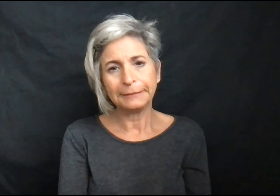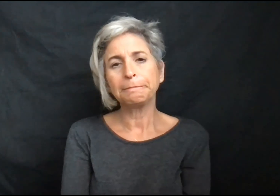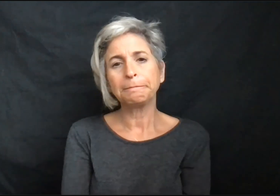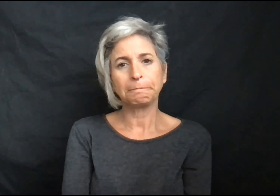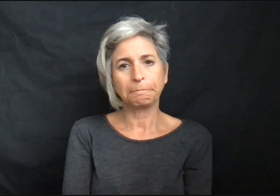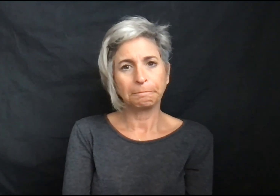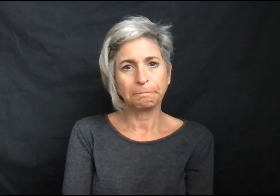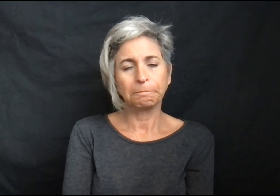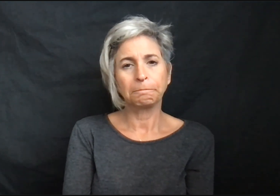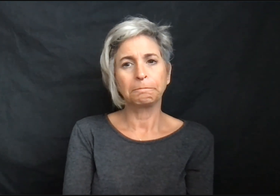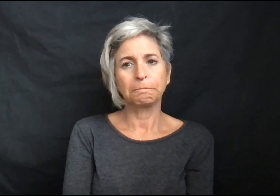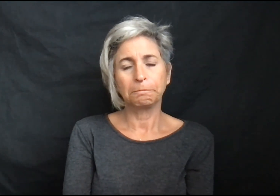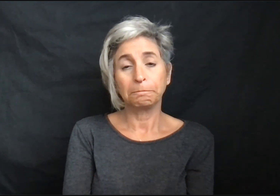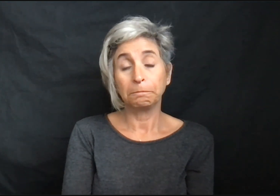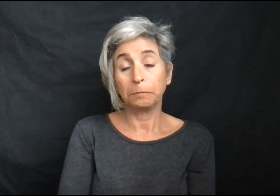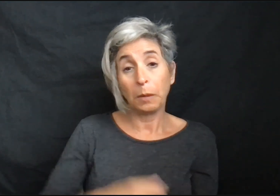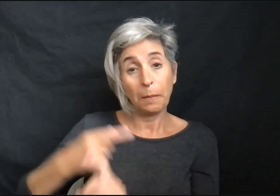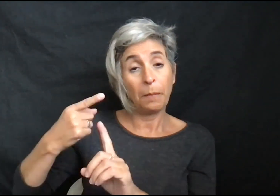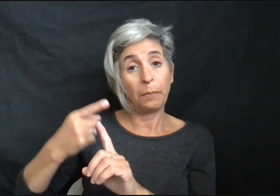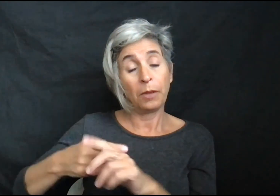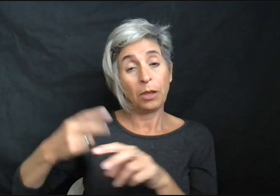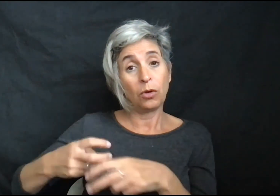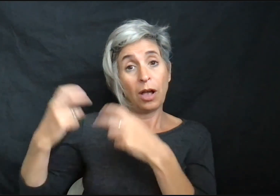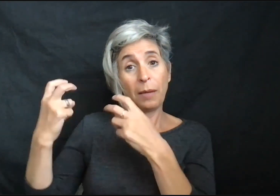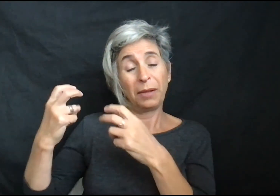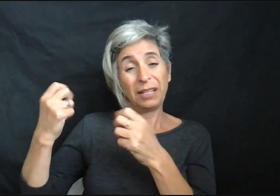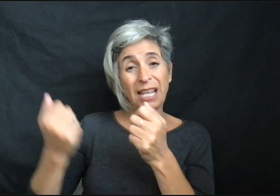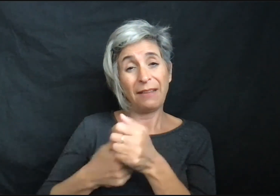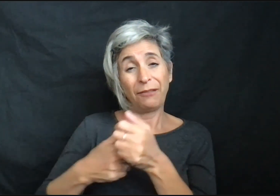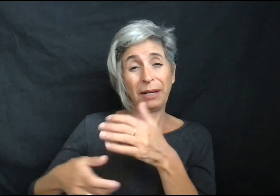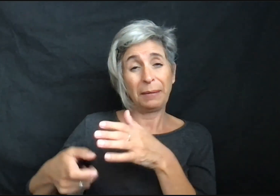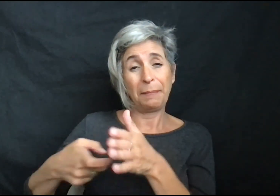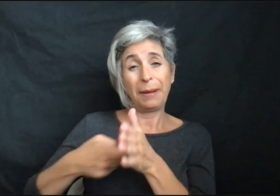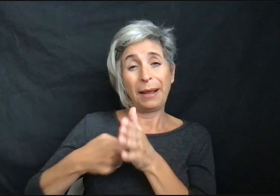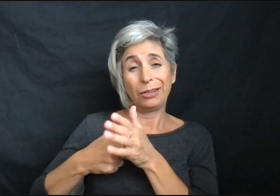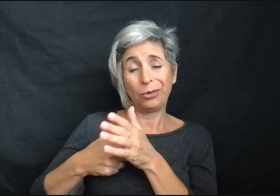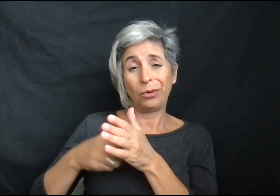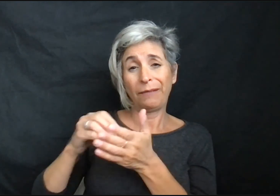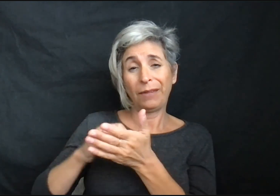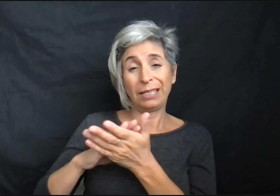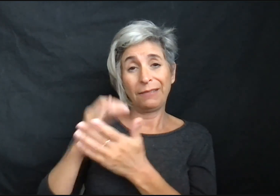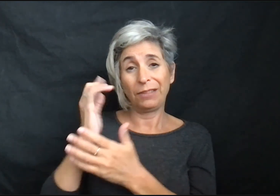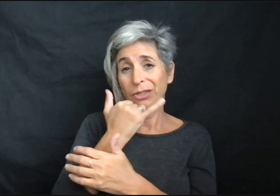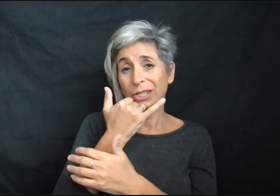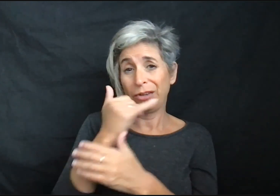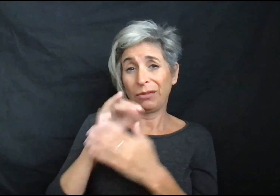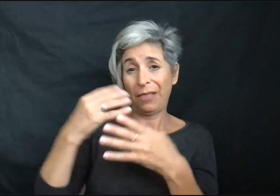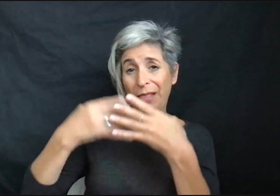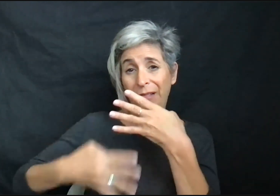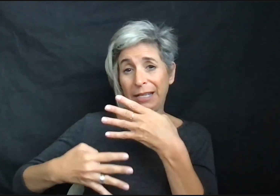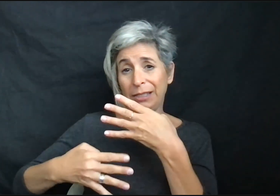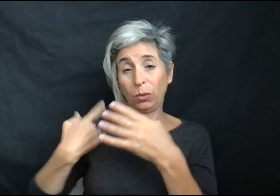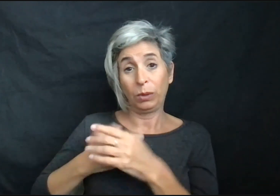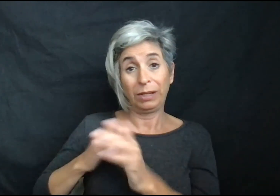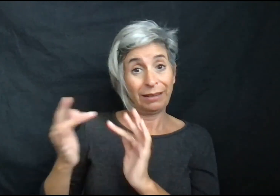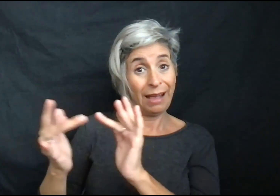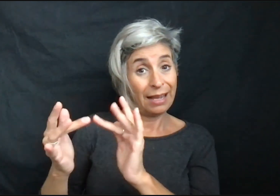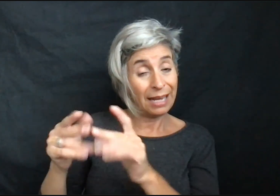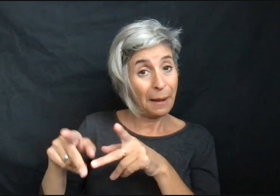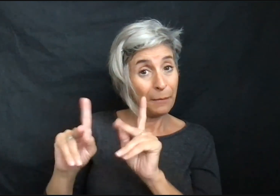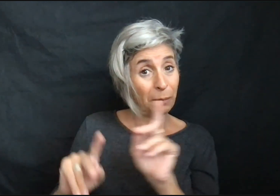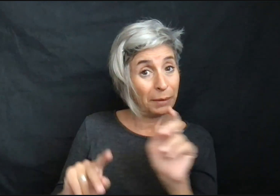Okay, next question. Must we upload a file for every mandatory file listed? If there is an error on the list, would we contact permitting staff? I